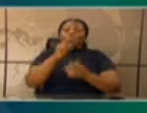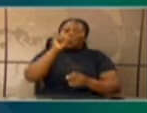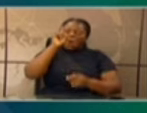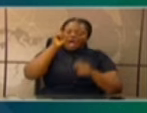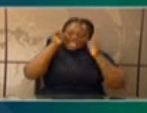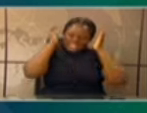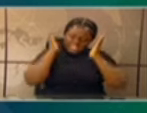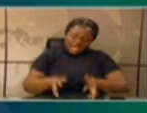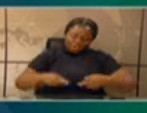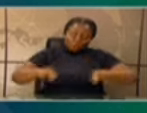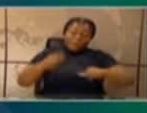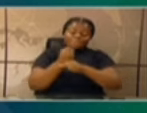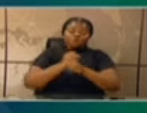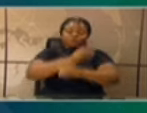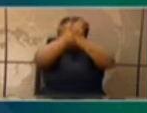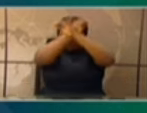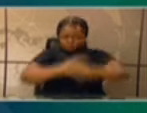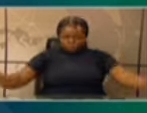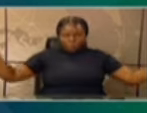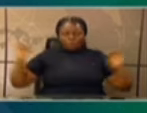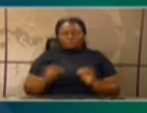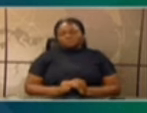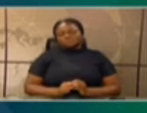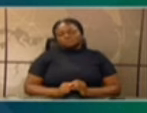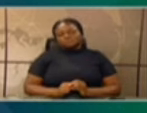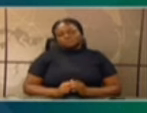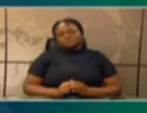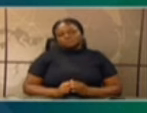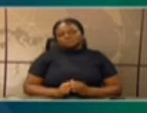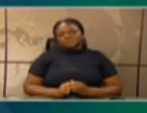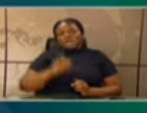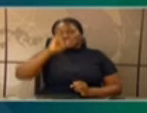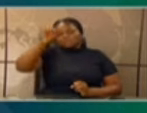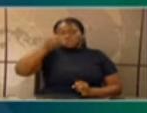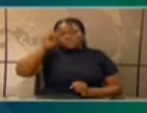Rollins aya kwen cheno nzi mwotre ha